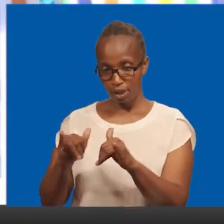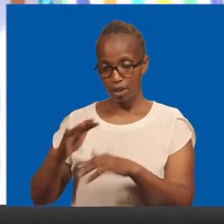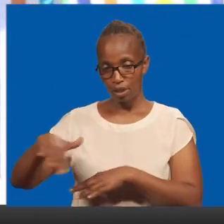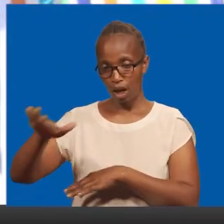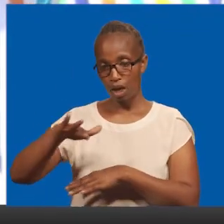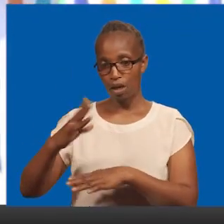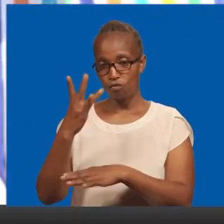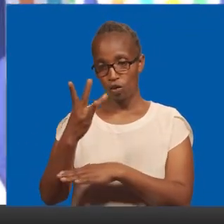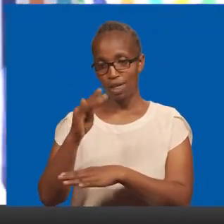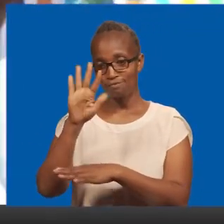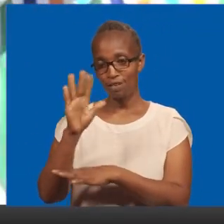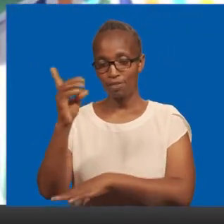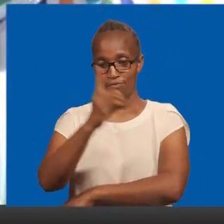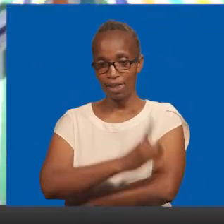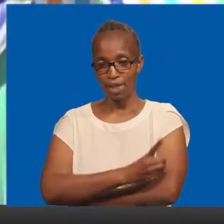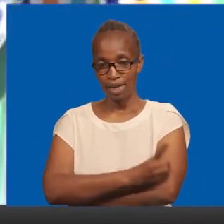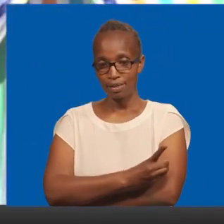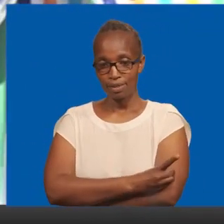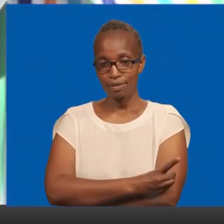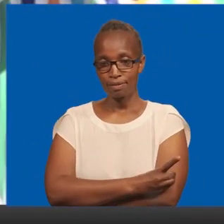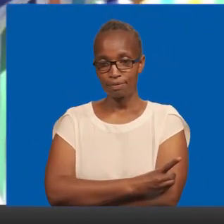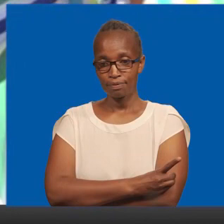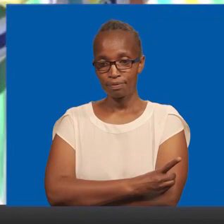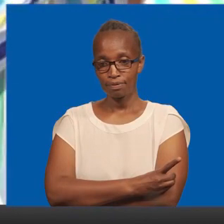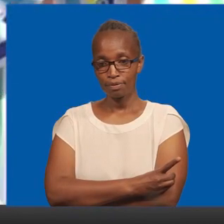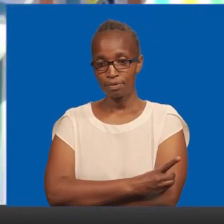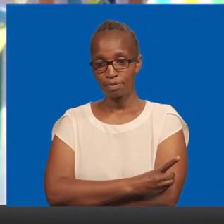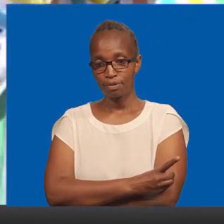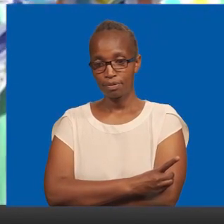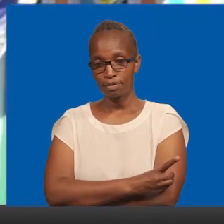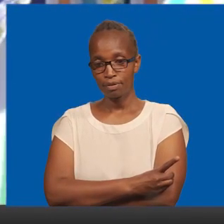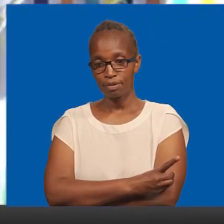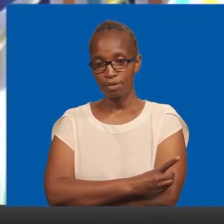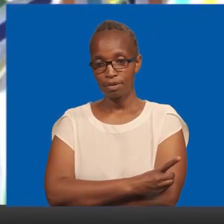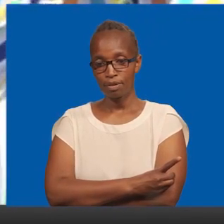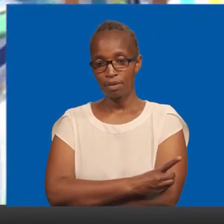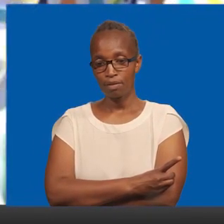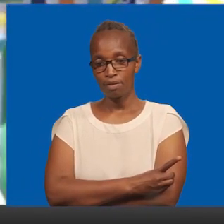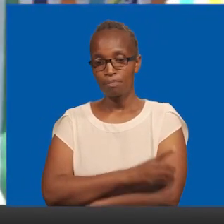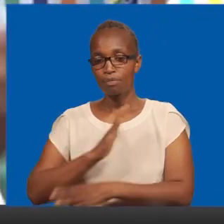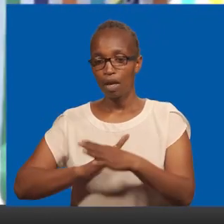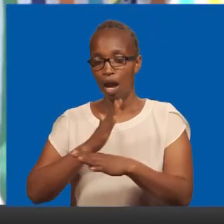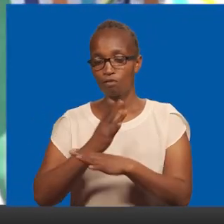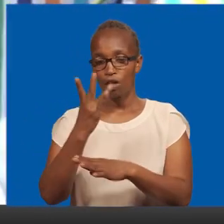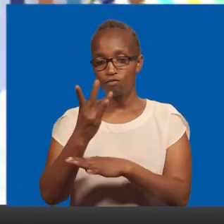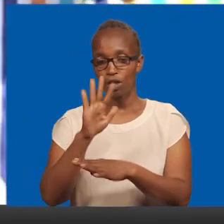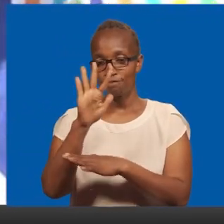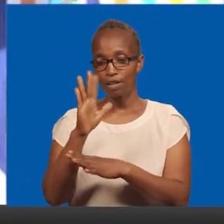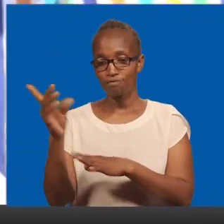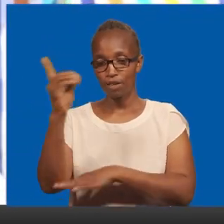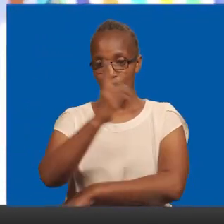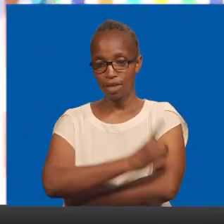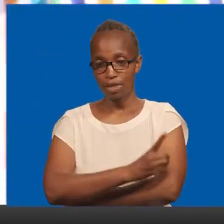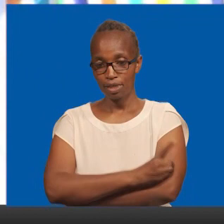here for 45 days. The vessel is coming from Seychelles right now. Her last port of call was